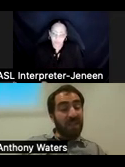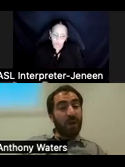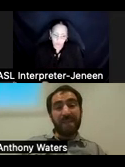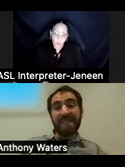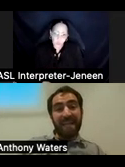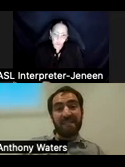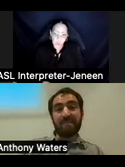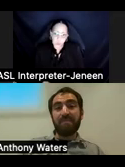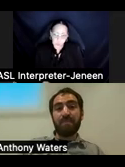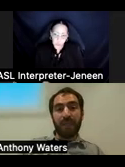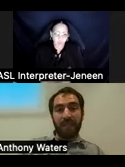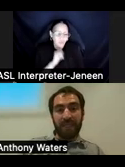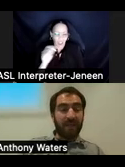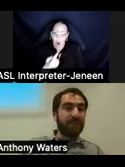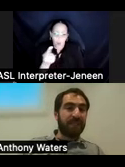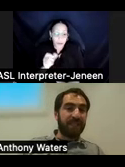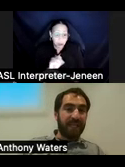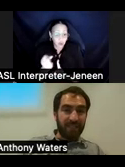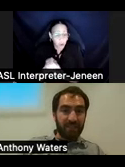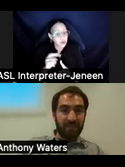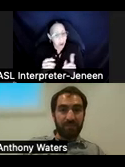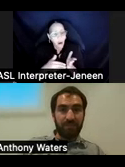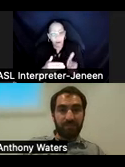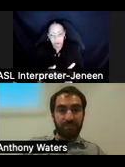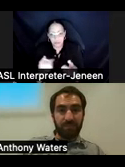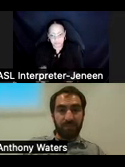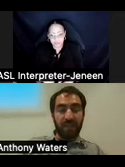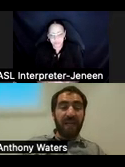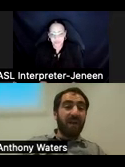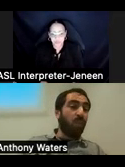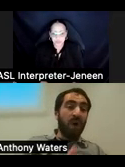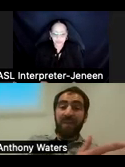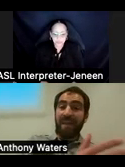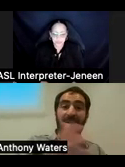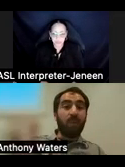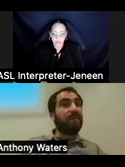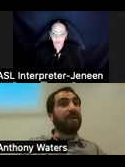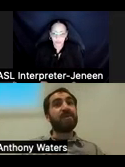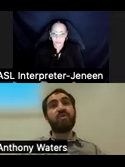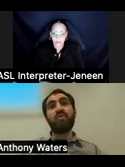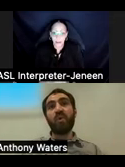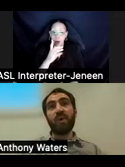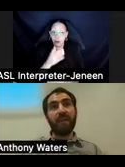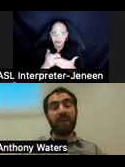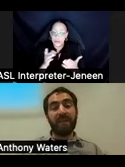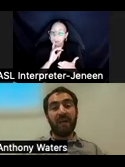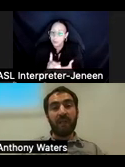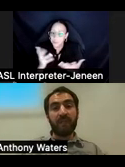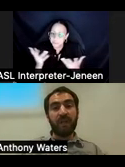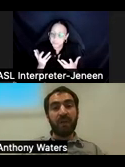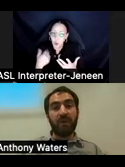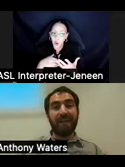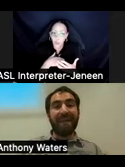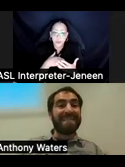It's not always the case, but it is often the case. One thing I want to make sure that we